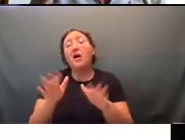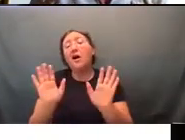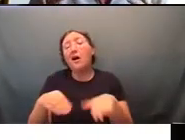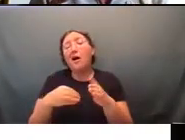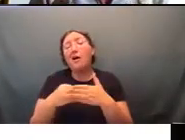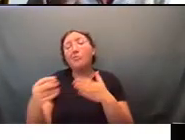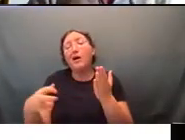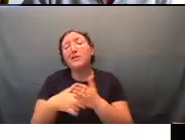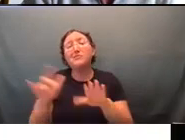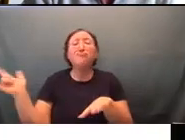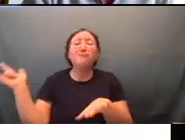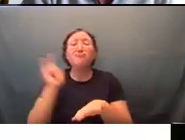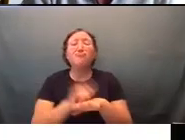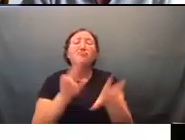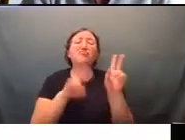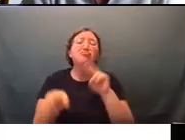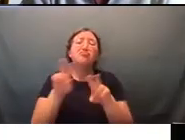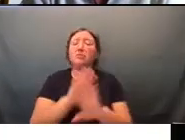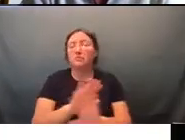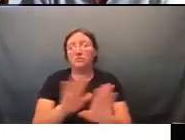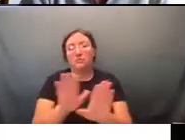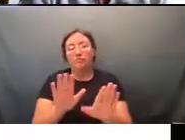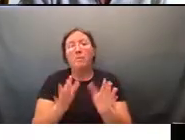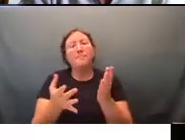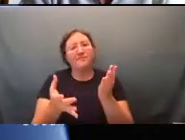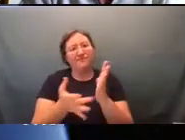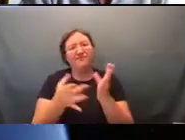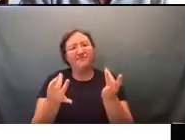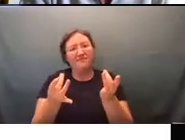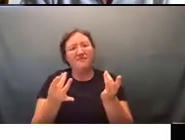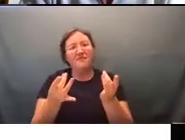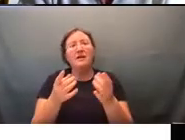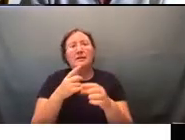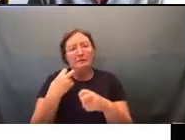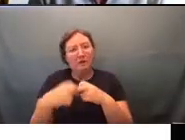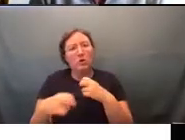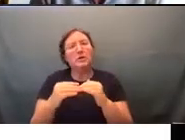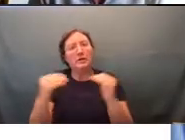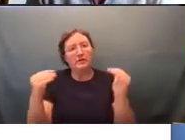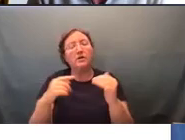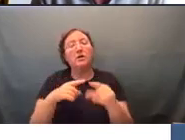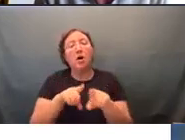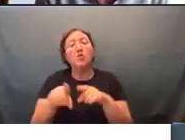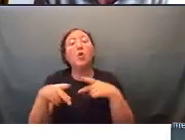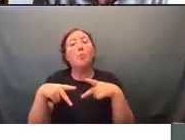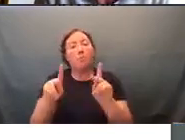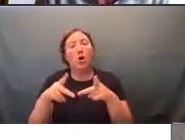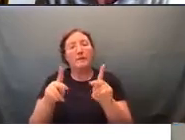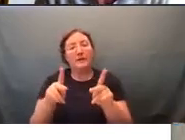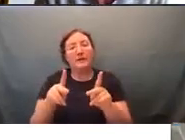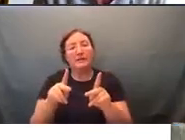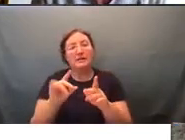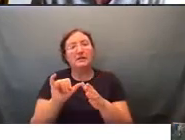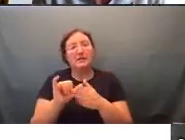let's go check it out. There's some technicality involved with the difficulty and also with permits, which is a weird space